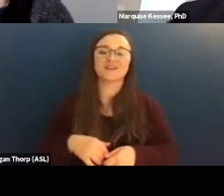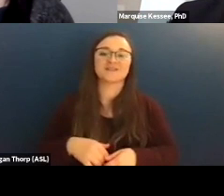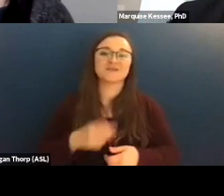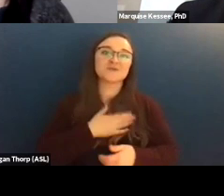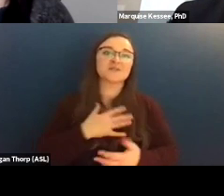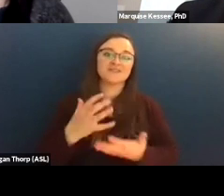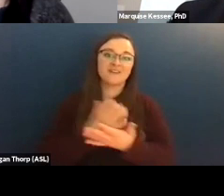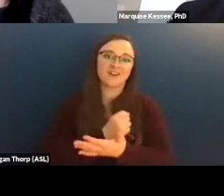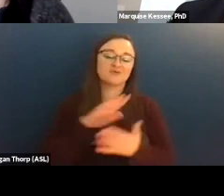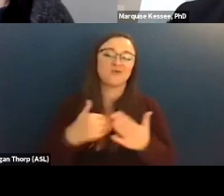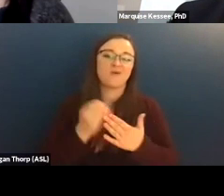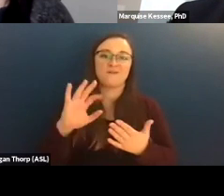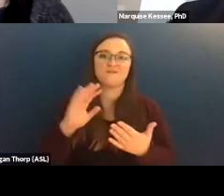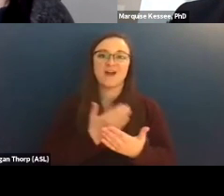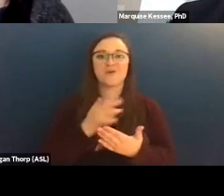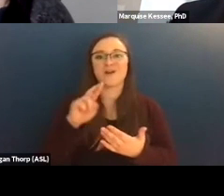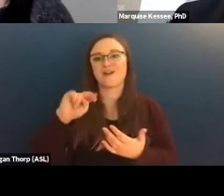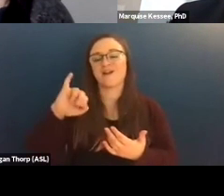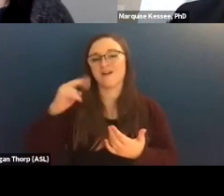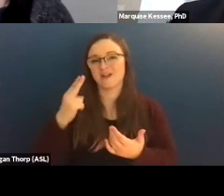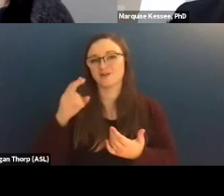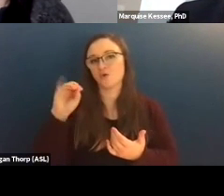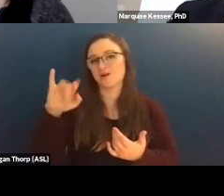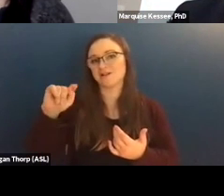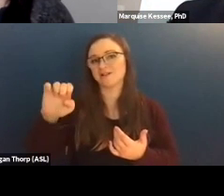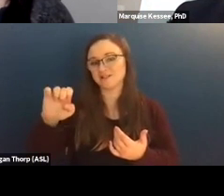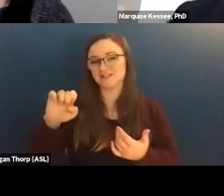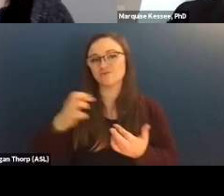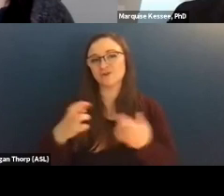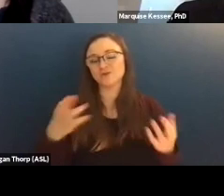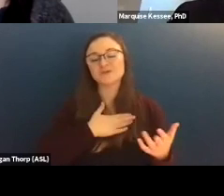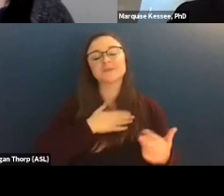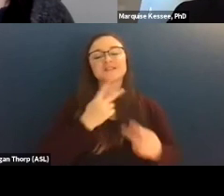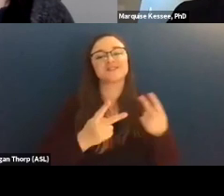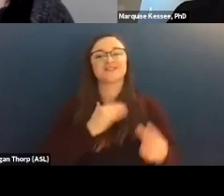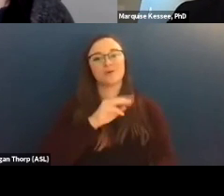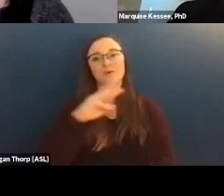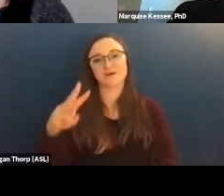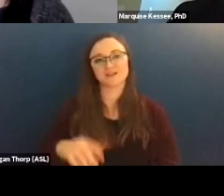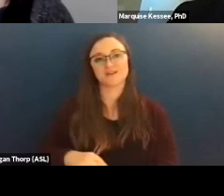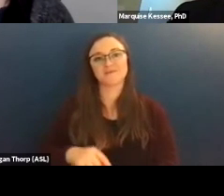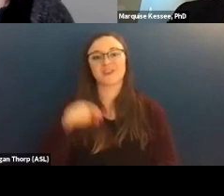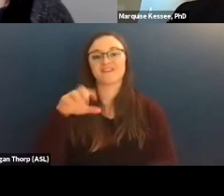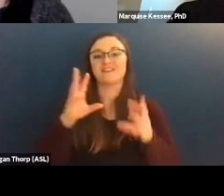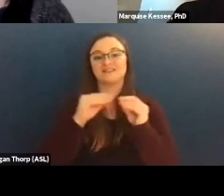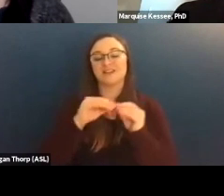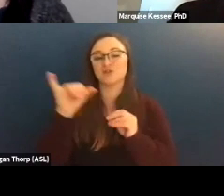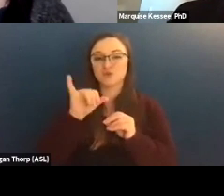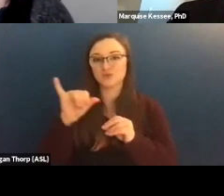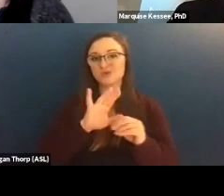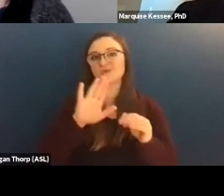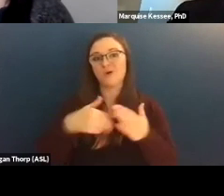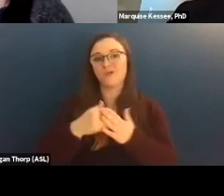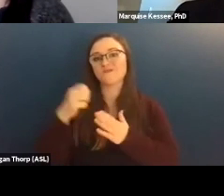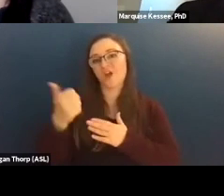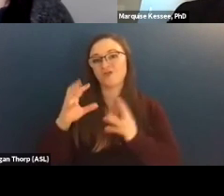of all of our NIH OITE events. Please visit our website, and even this session, along with all of the others